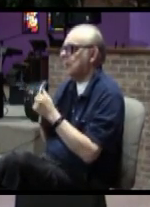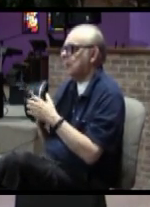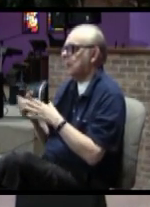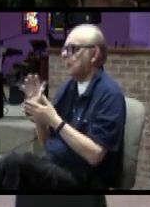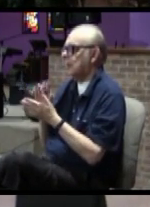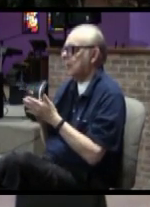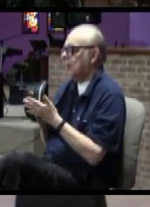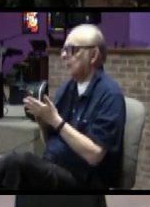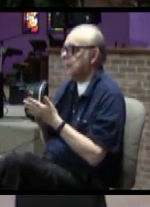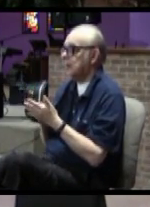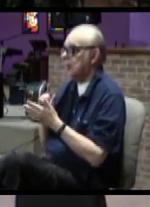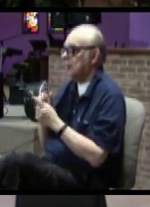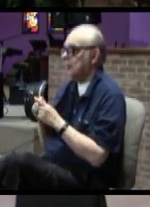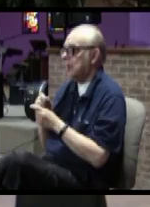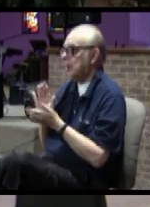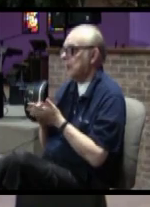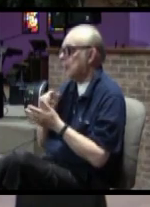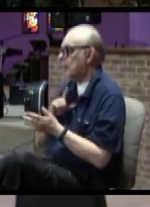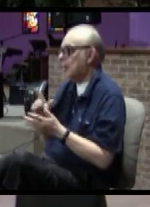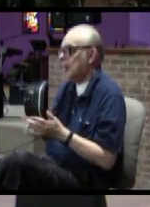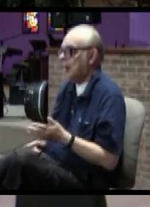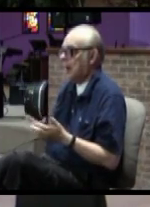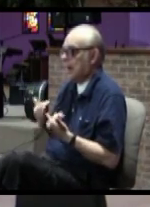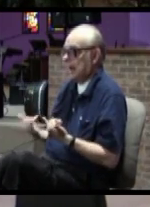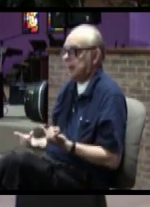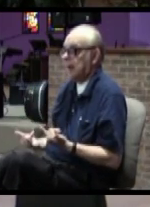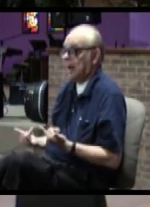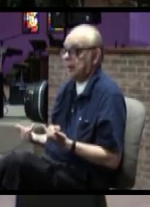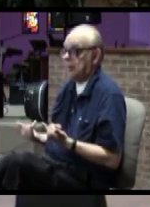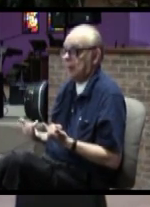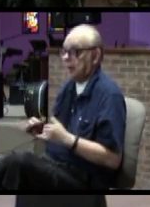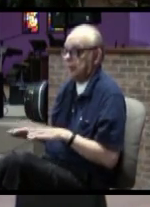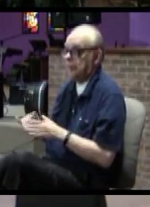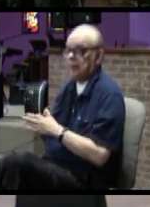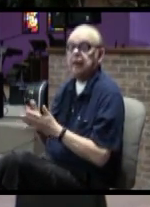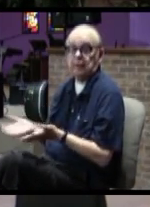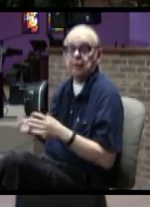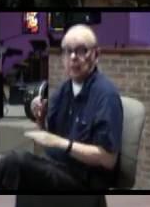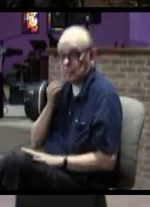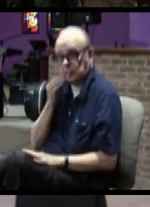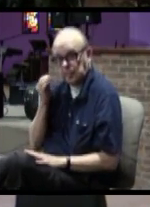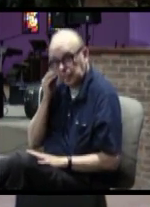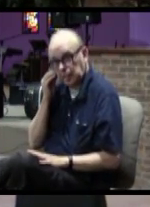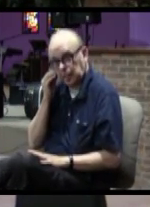would I need to go to the church building to study the Word and praise Him? I can do that here at home."